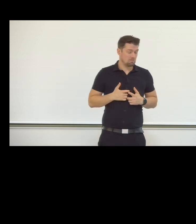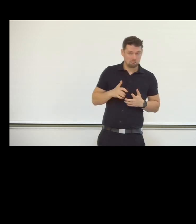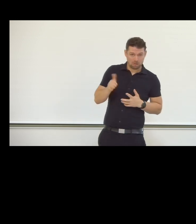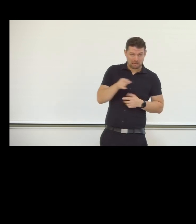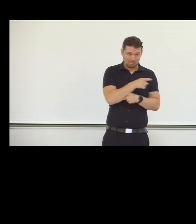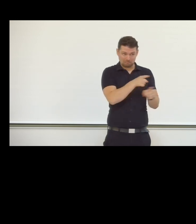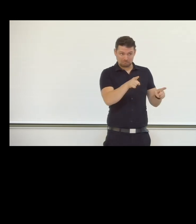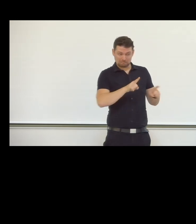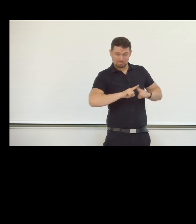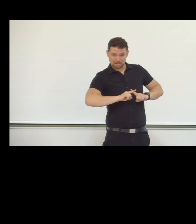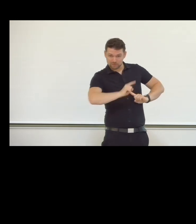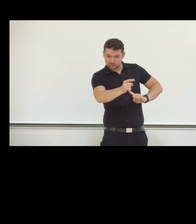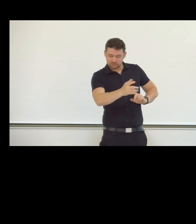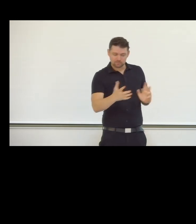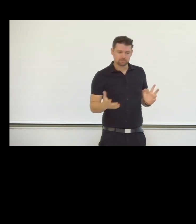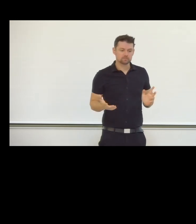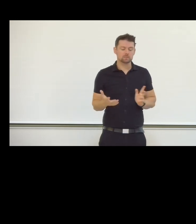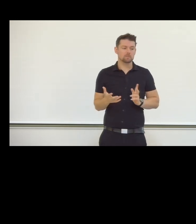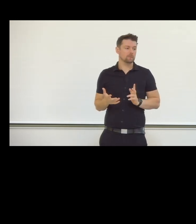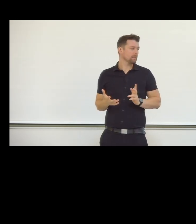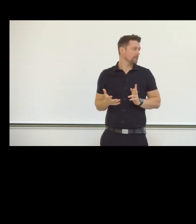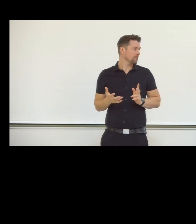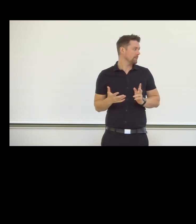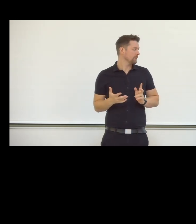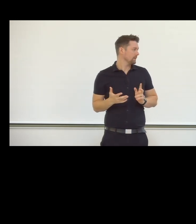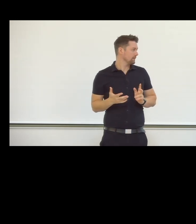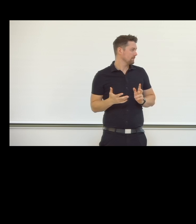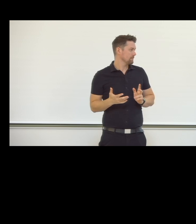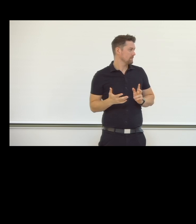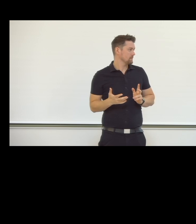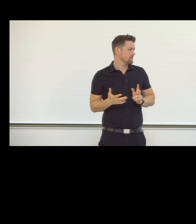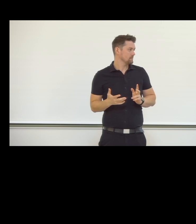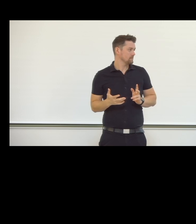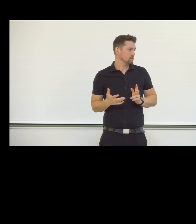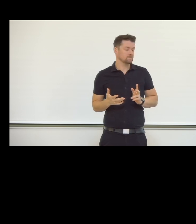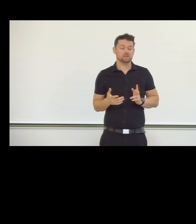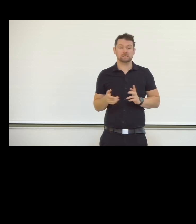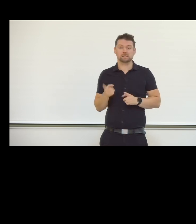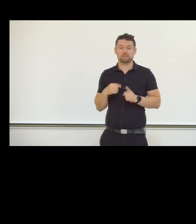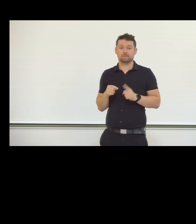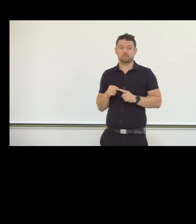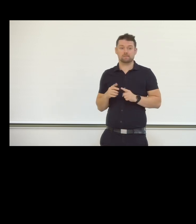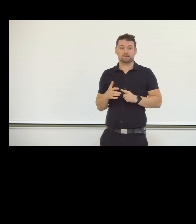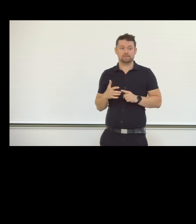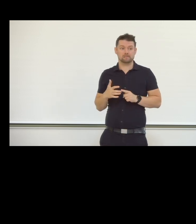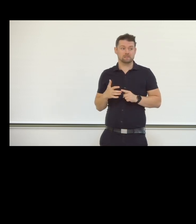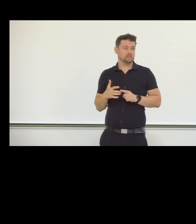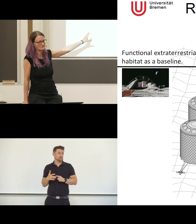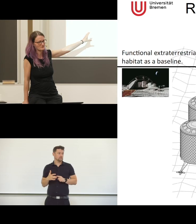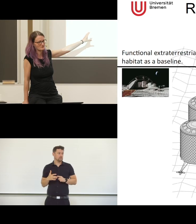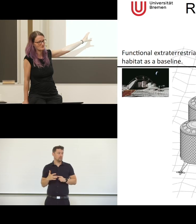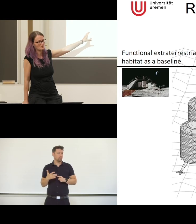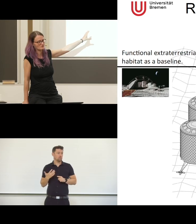but ideally, from a habitat perspective, you would send the habitat parts, modules, to Mars before you send the